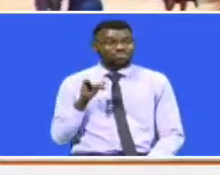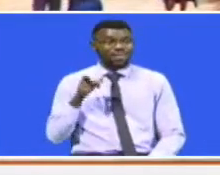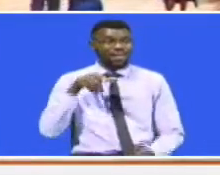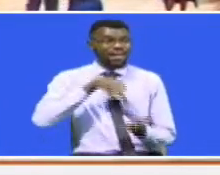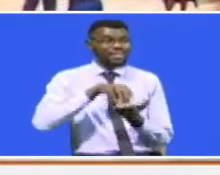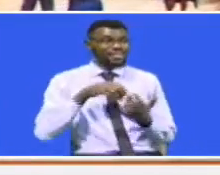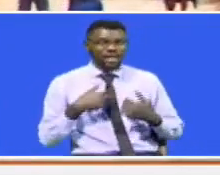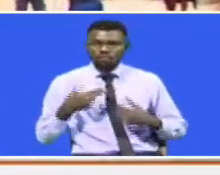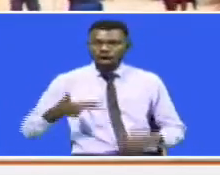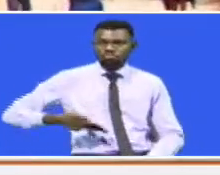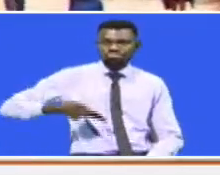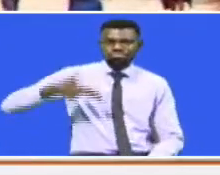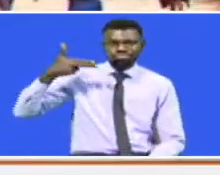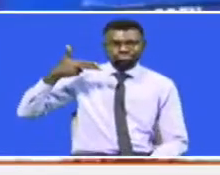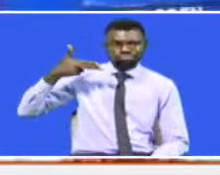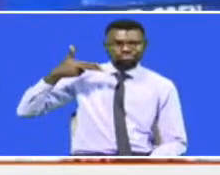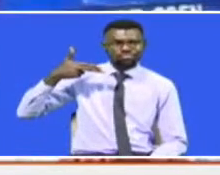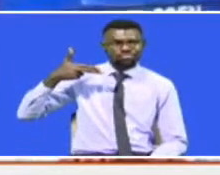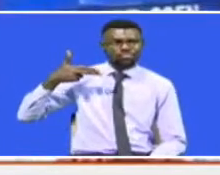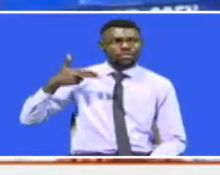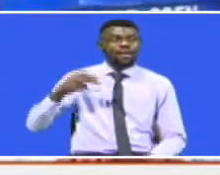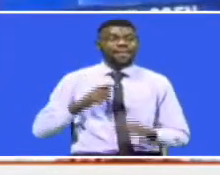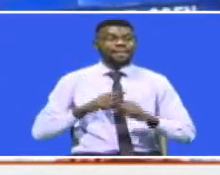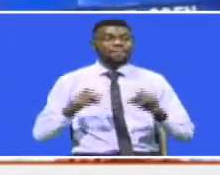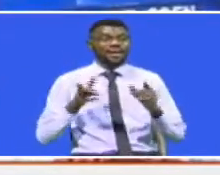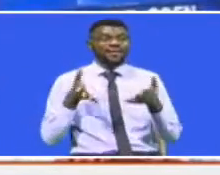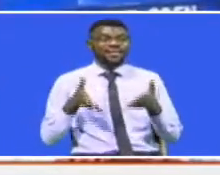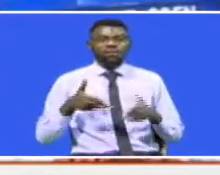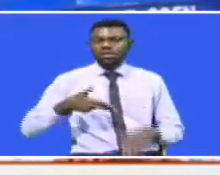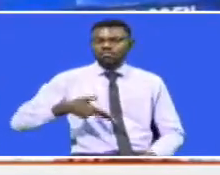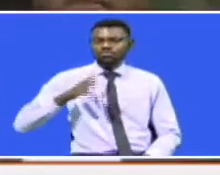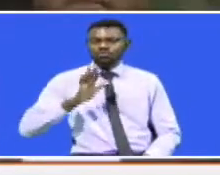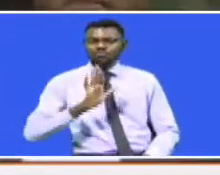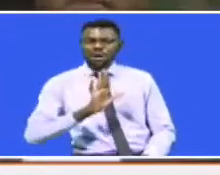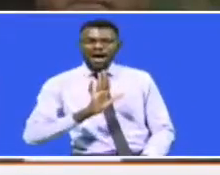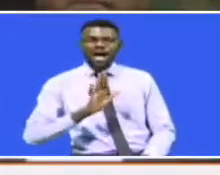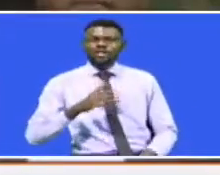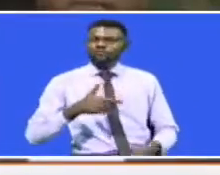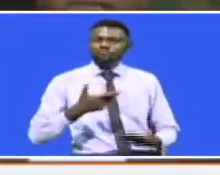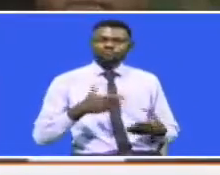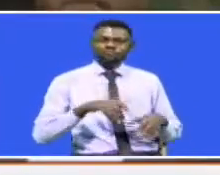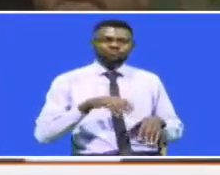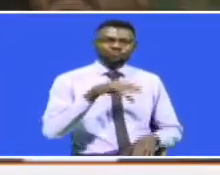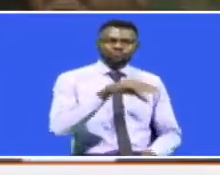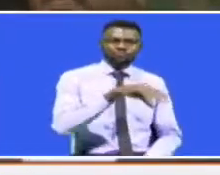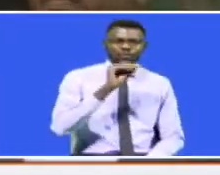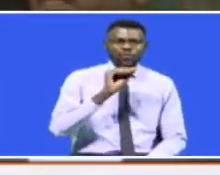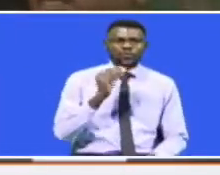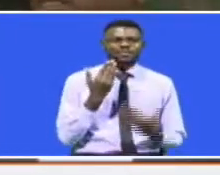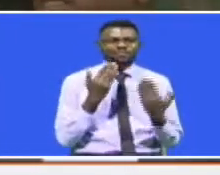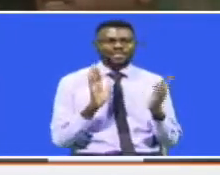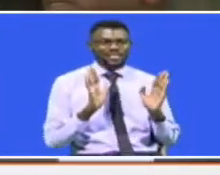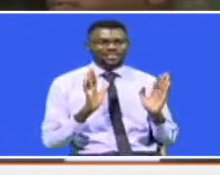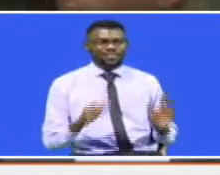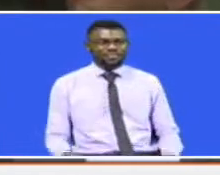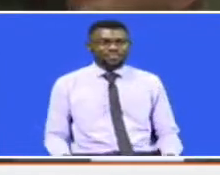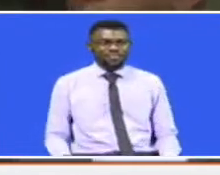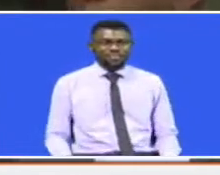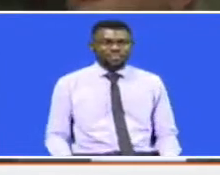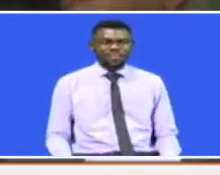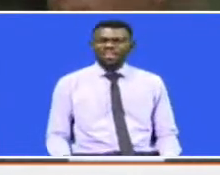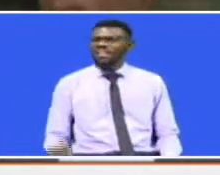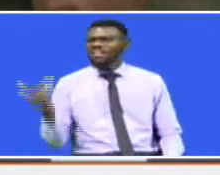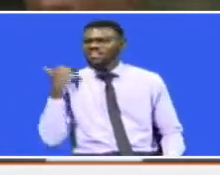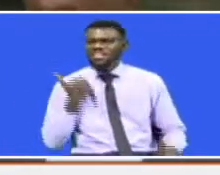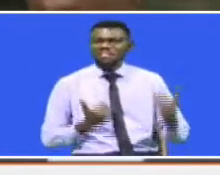misuse of his gun. He was also disarmed of his pistol over the incident. You can't get to a point of harassing people